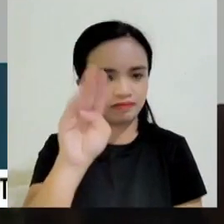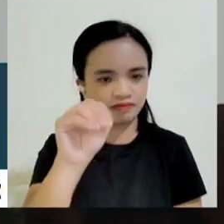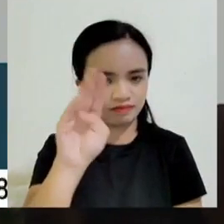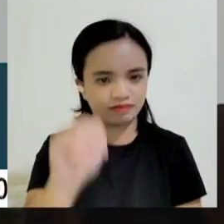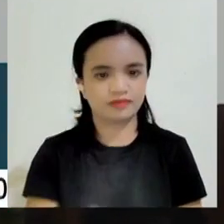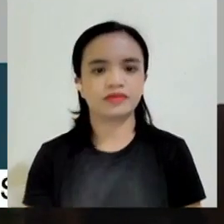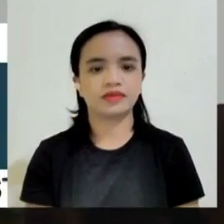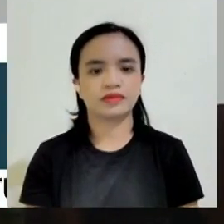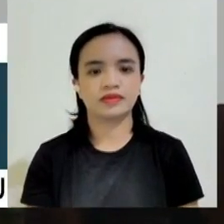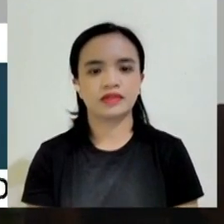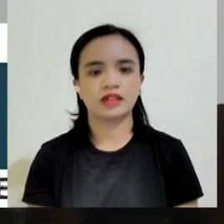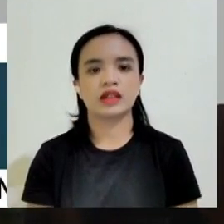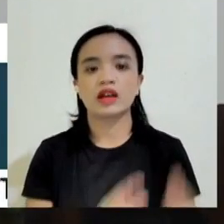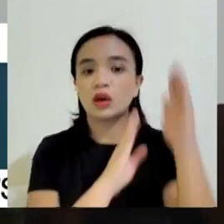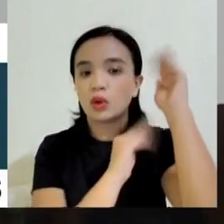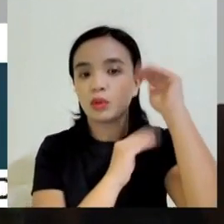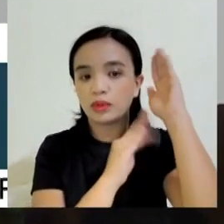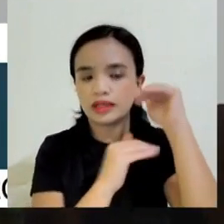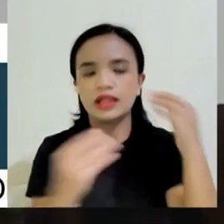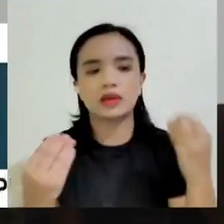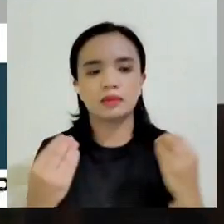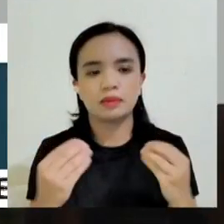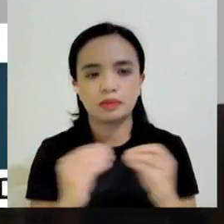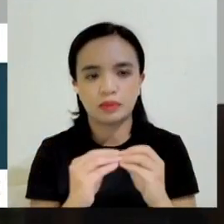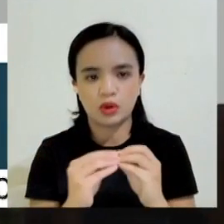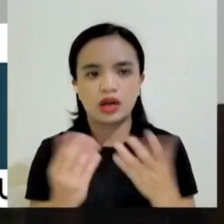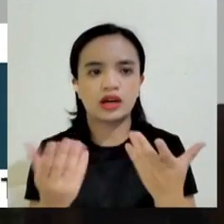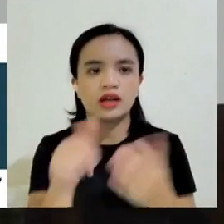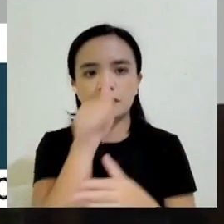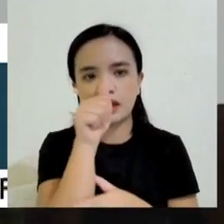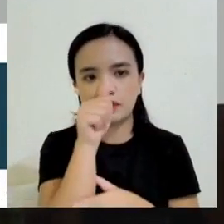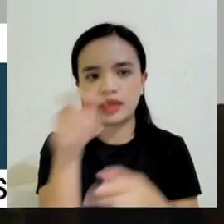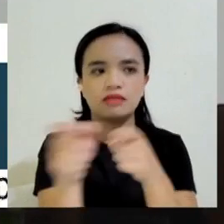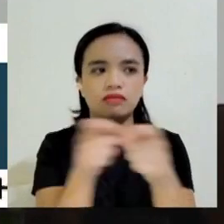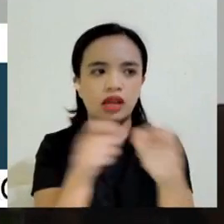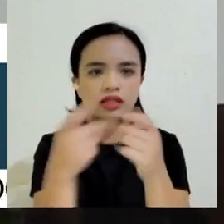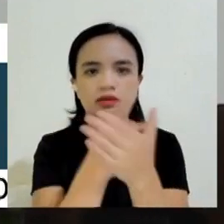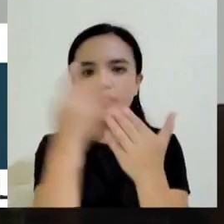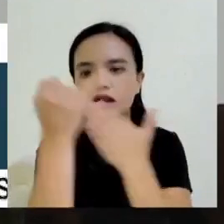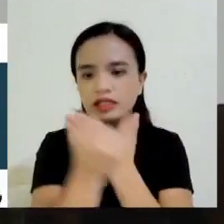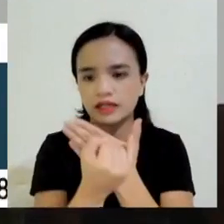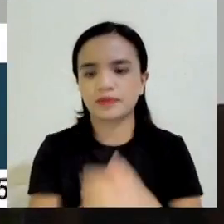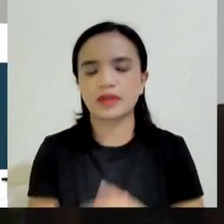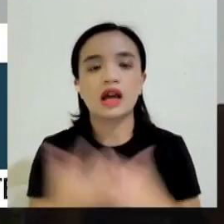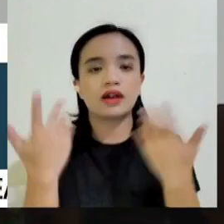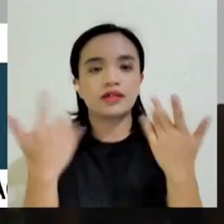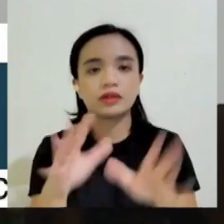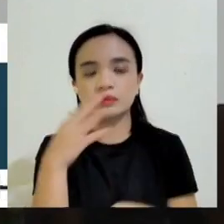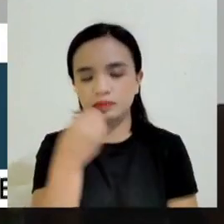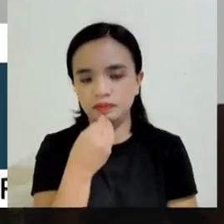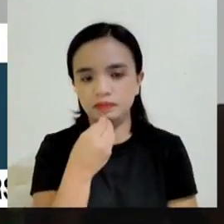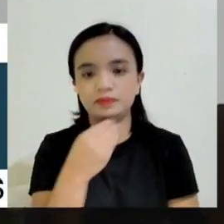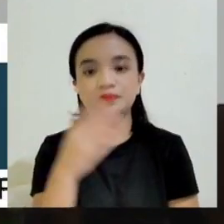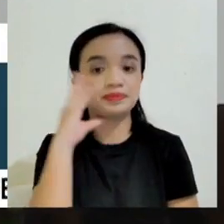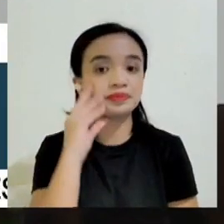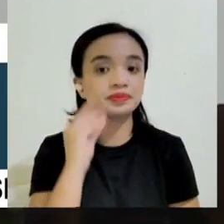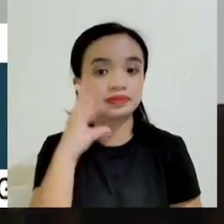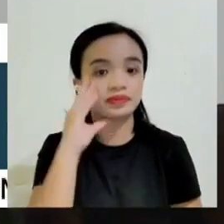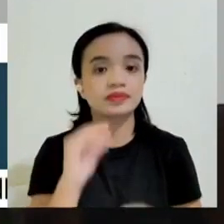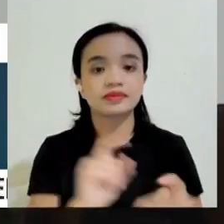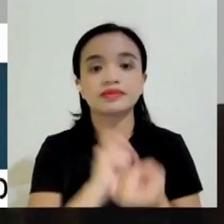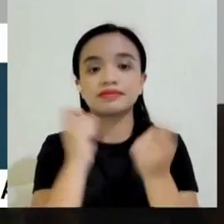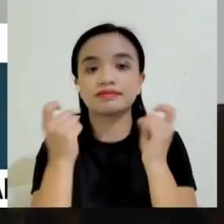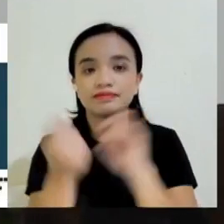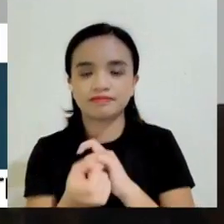for privatizing the country. Luckily, had the experience of transitioning the first PPP